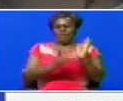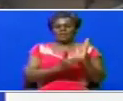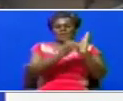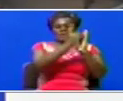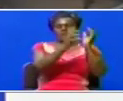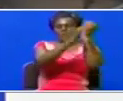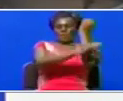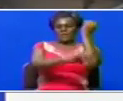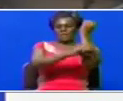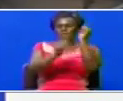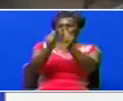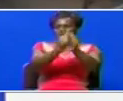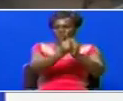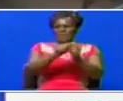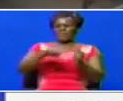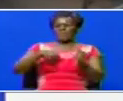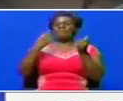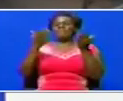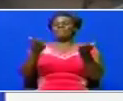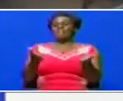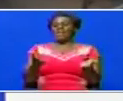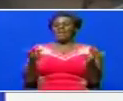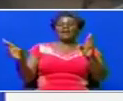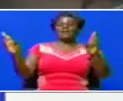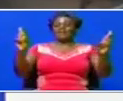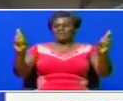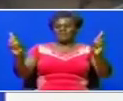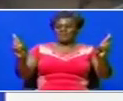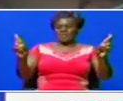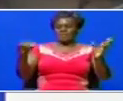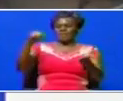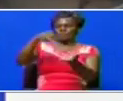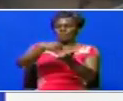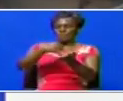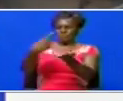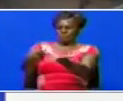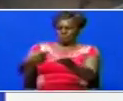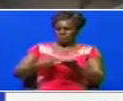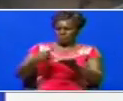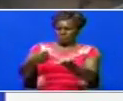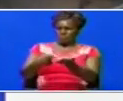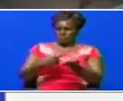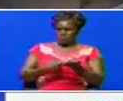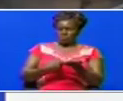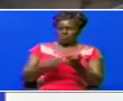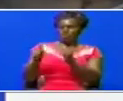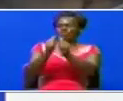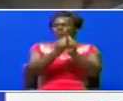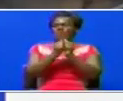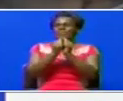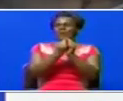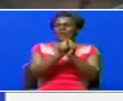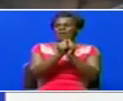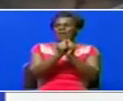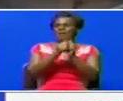country together. And we are there, ready to engage, to dialogue, to discourse together,